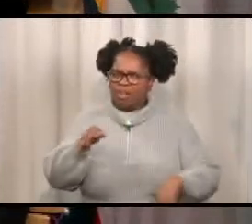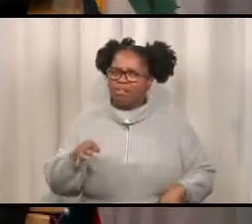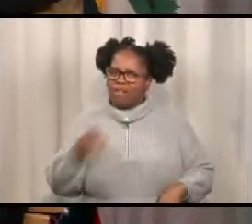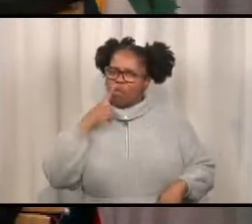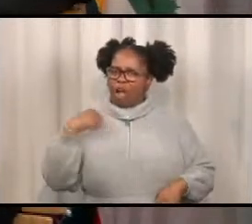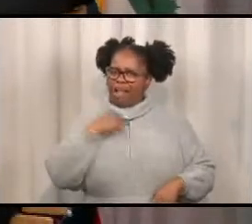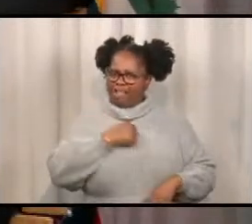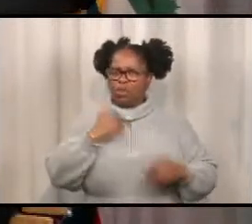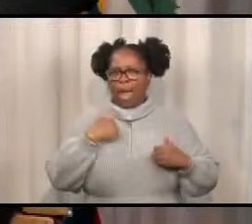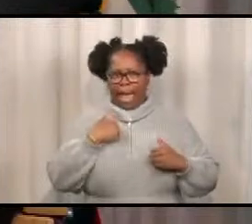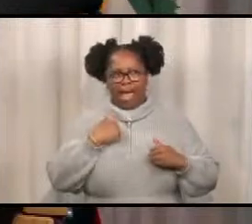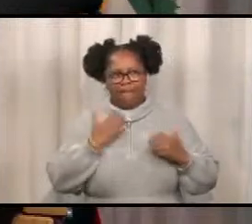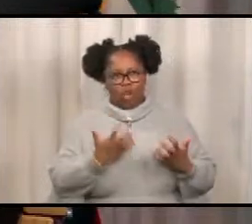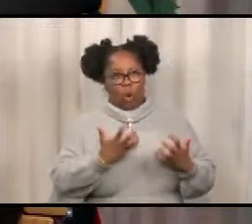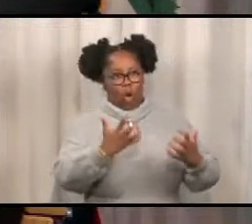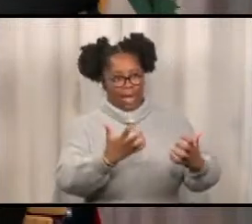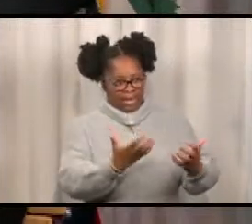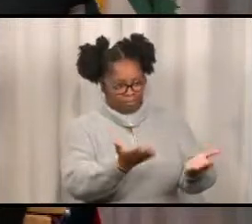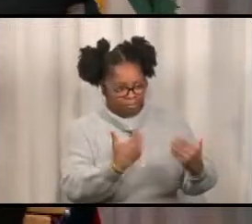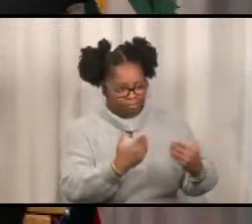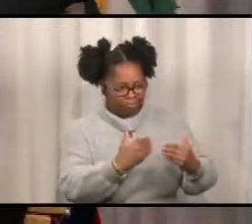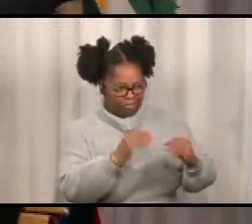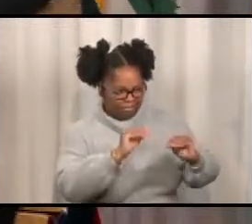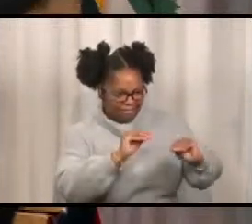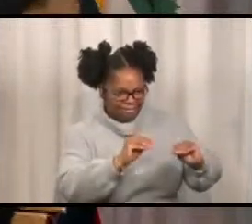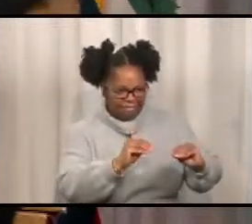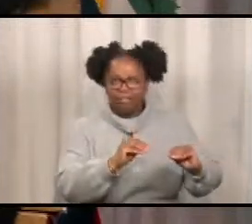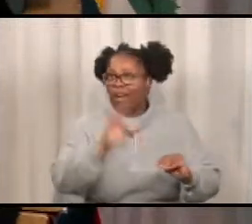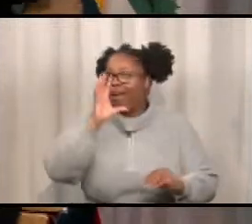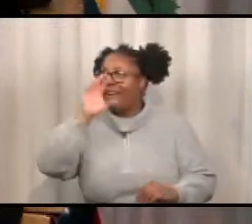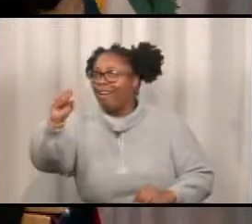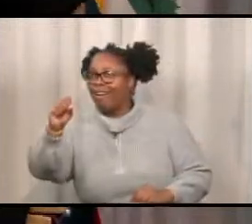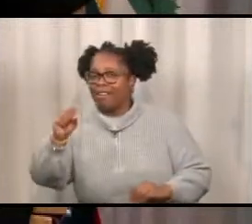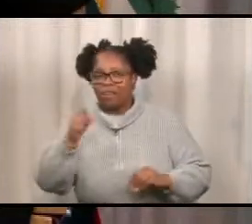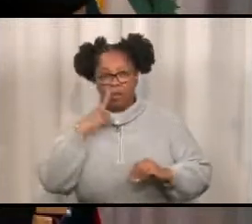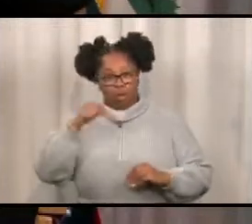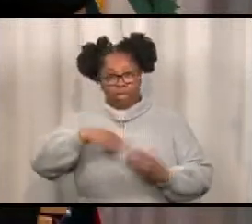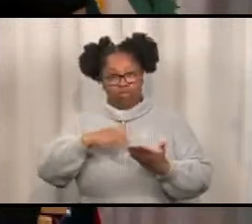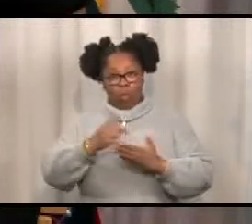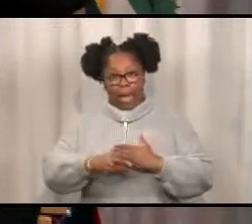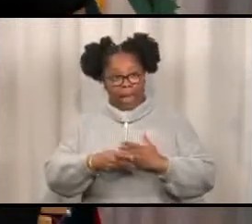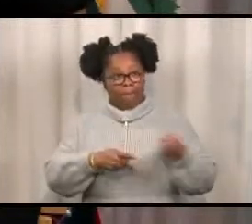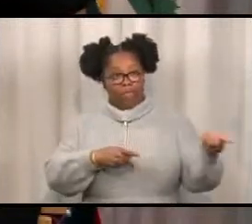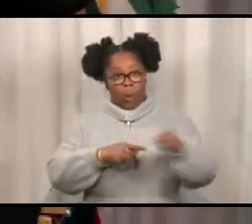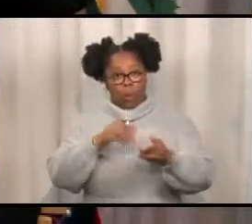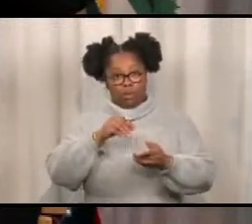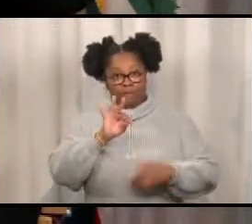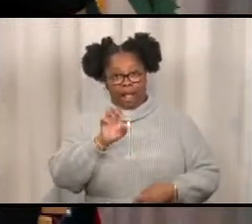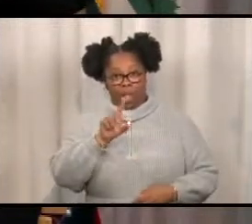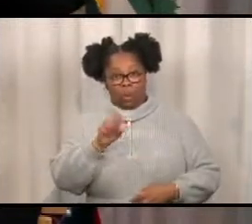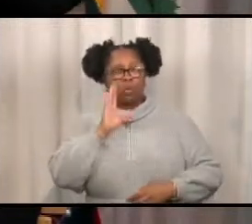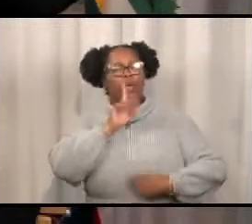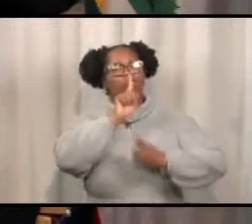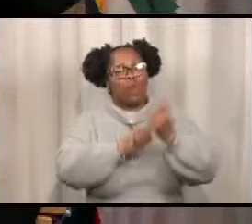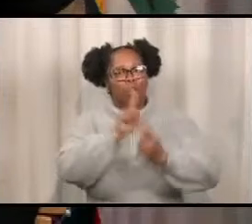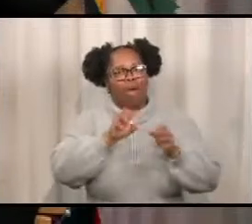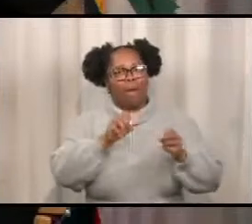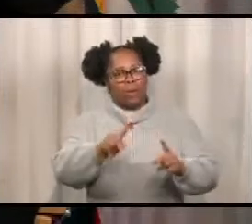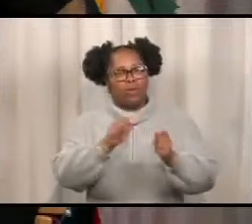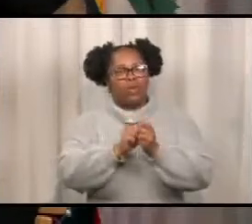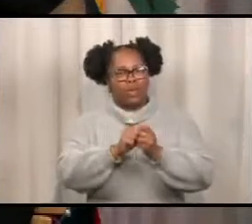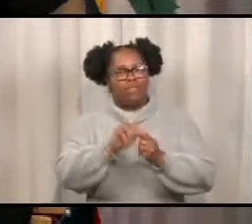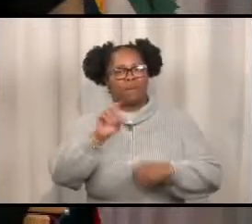actually have a captive audience with them and tell them those stories. And as a part of this program, they're gonna have some one-on-one opportunities with the department heads once a